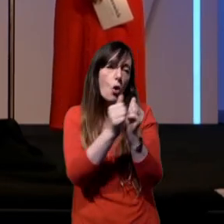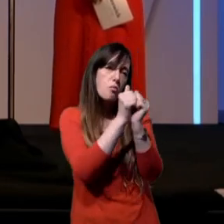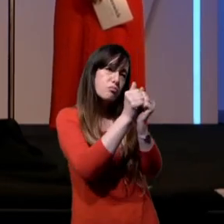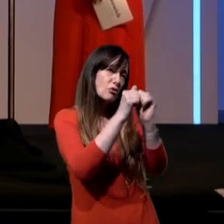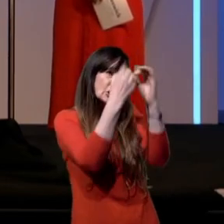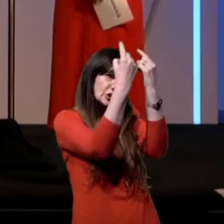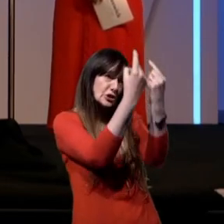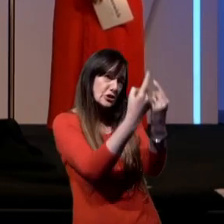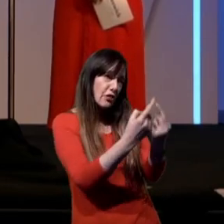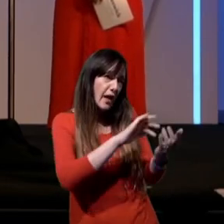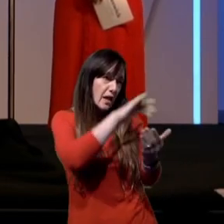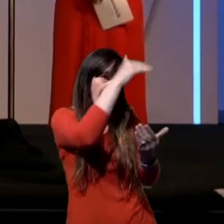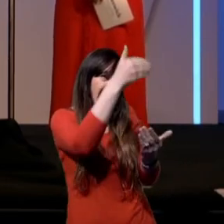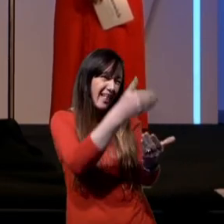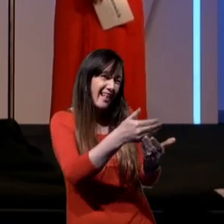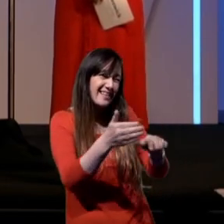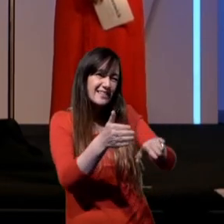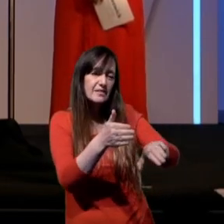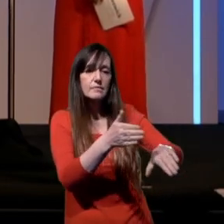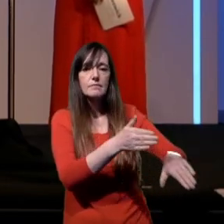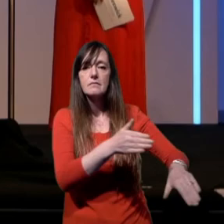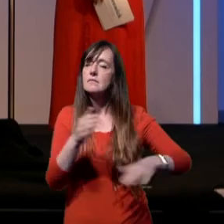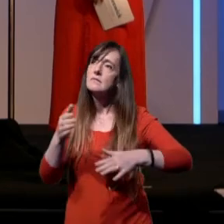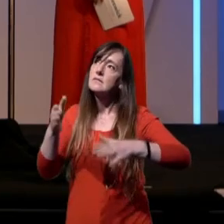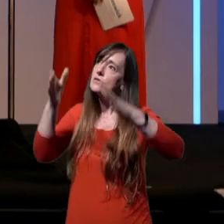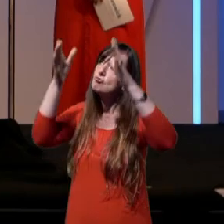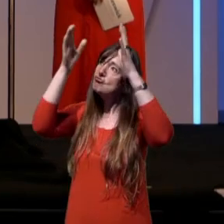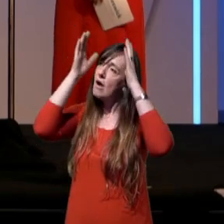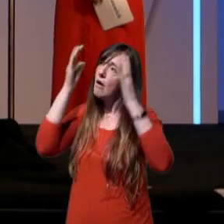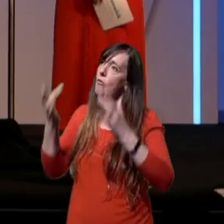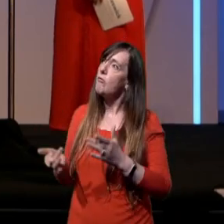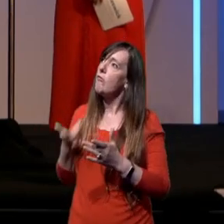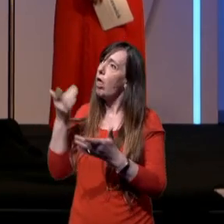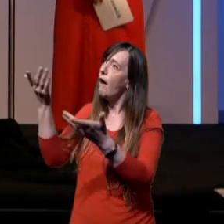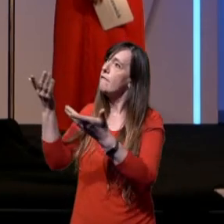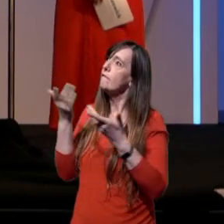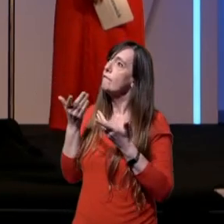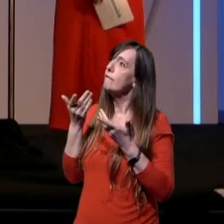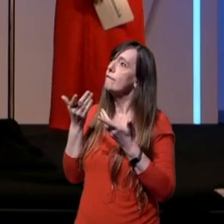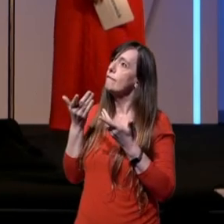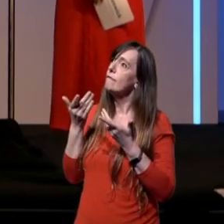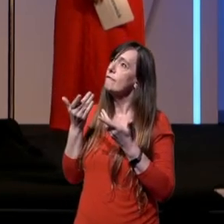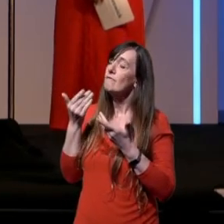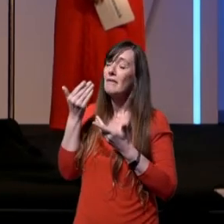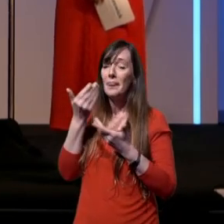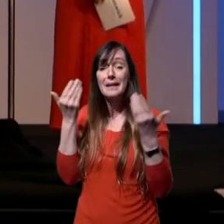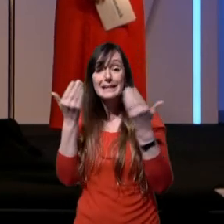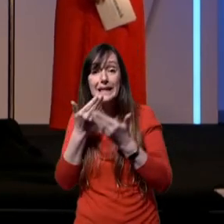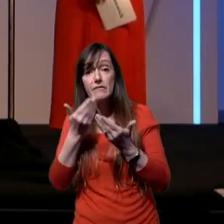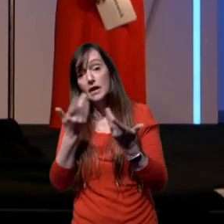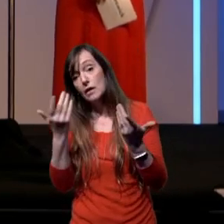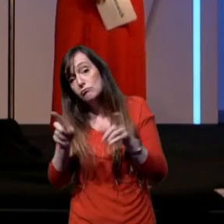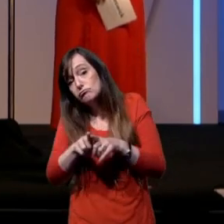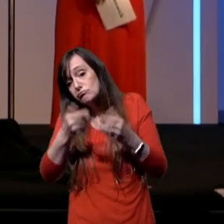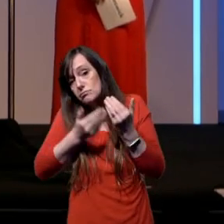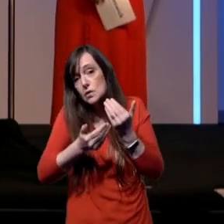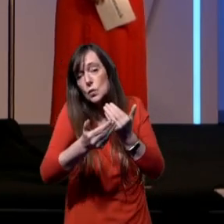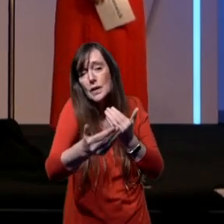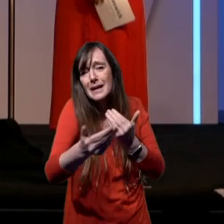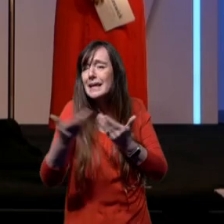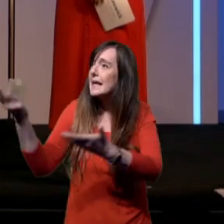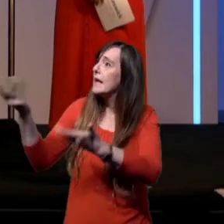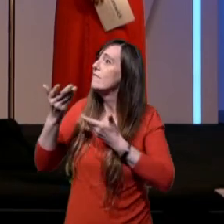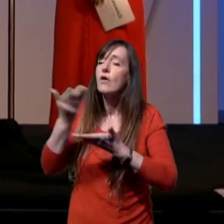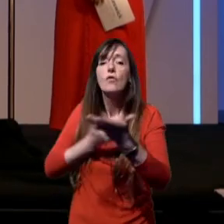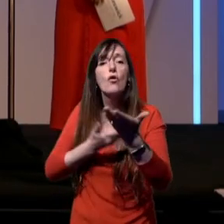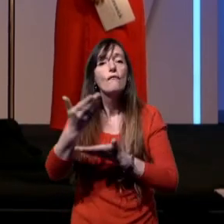life. And give us conversations tonight, conversations this week, to encourage us to